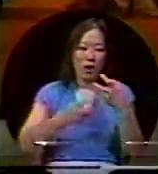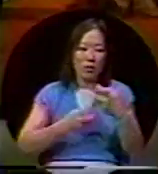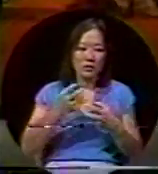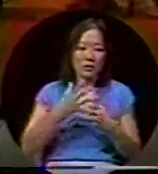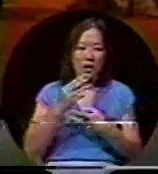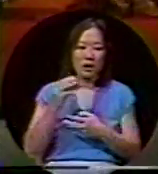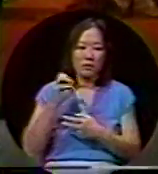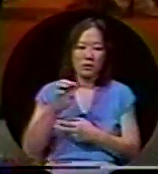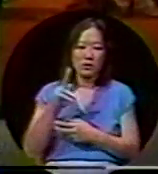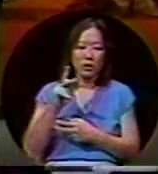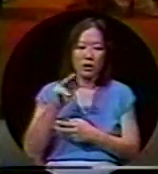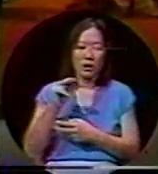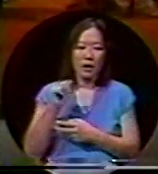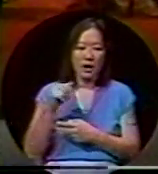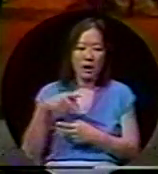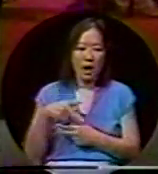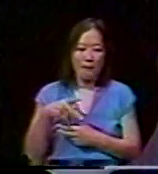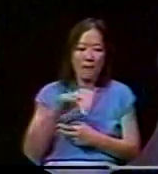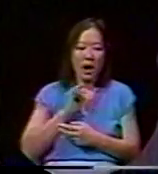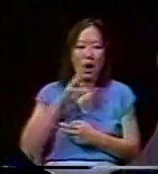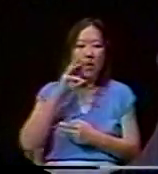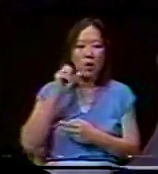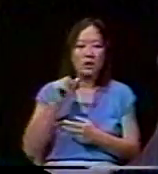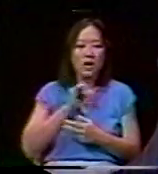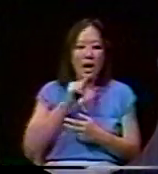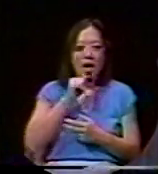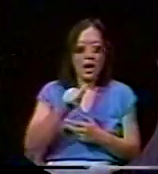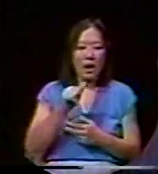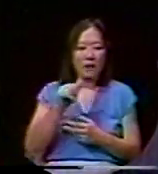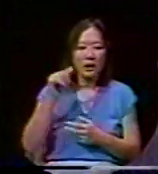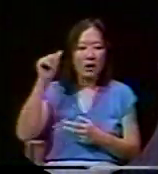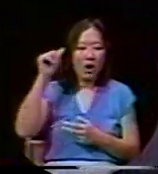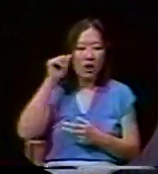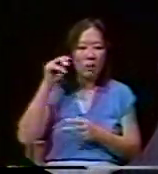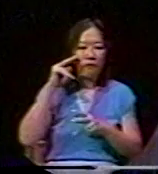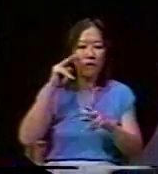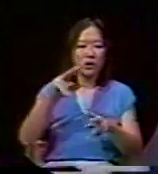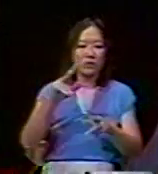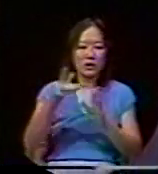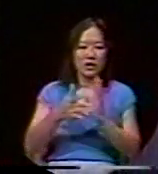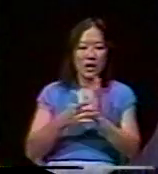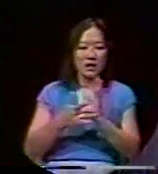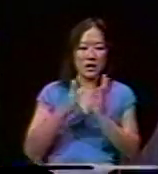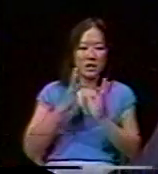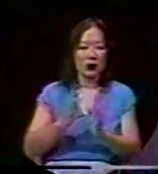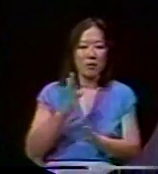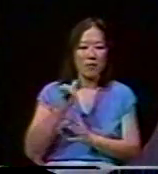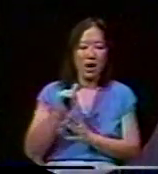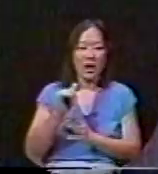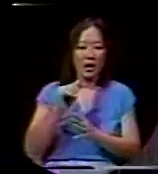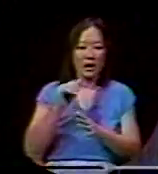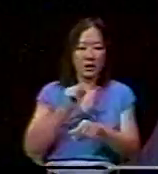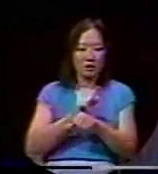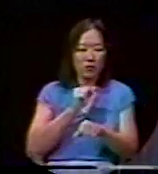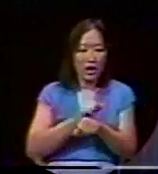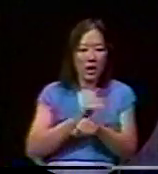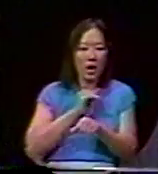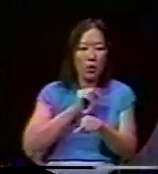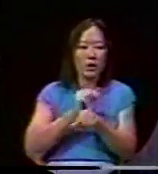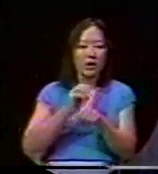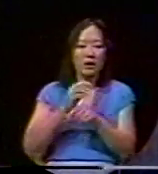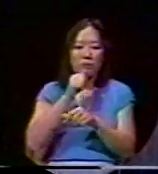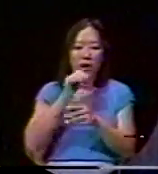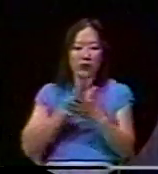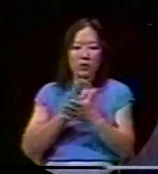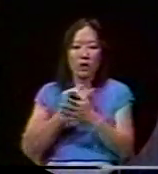Okay, and Mr. Knapp. Hi. Well, I'm an audiovisual technician by trade. I've worked in private schools.